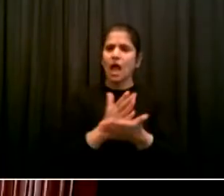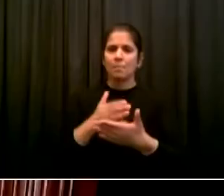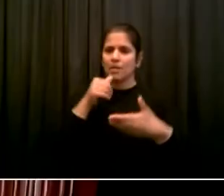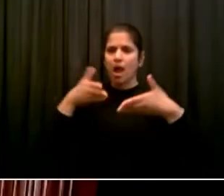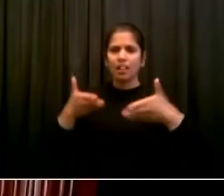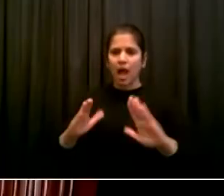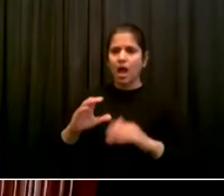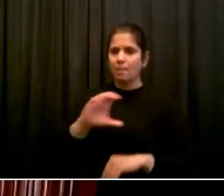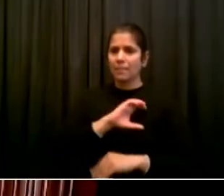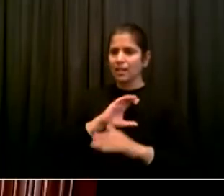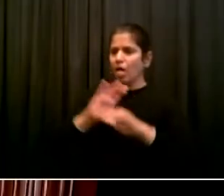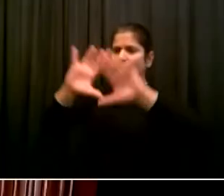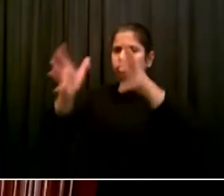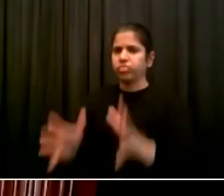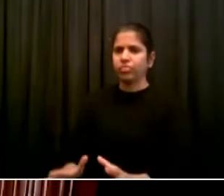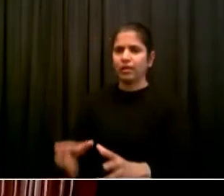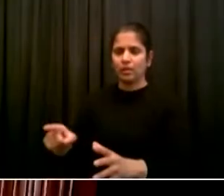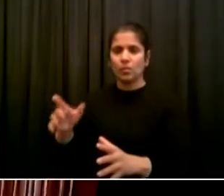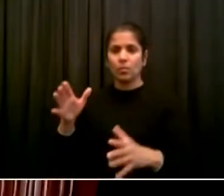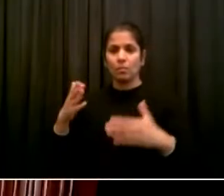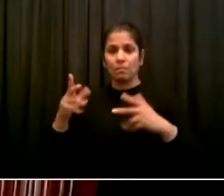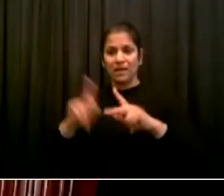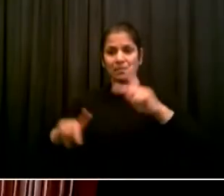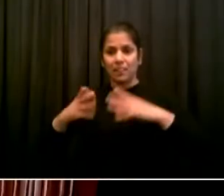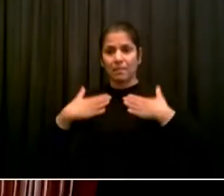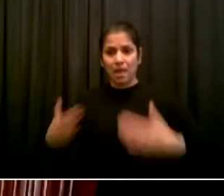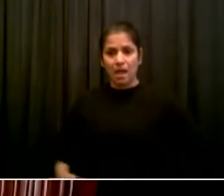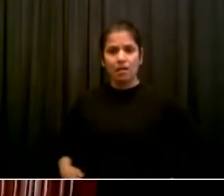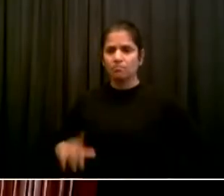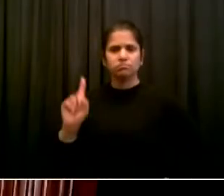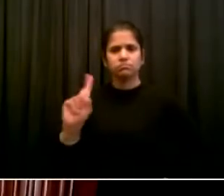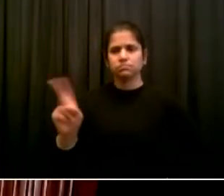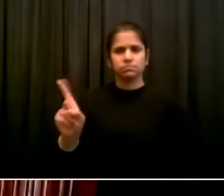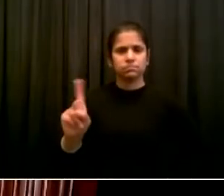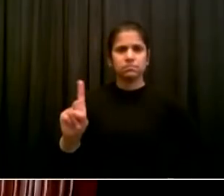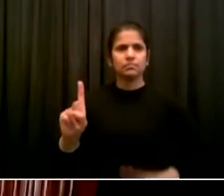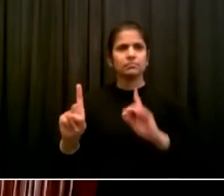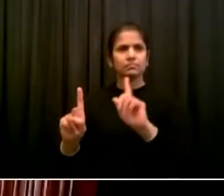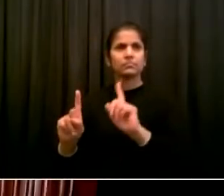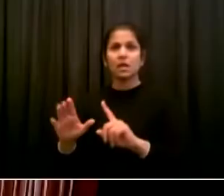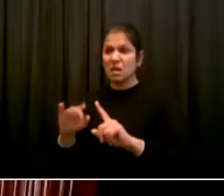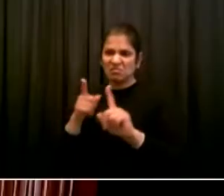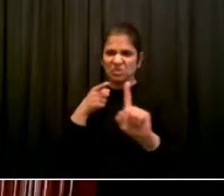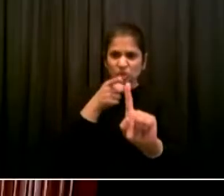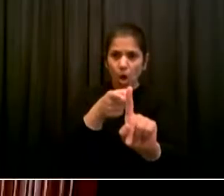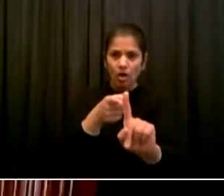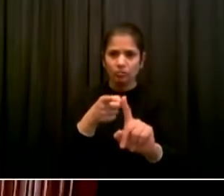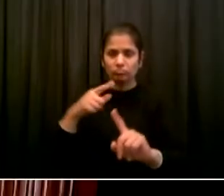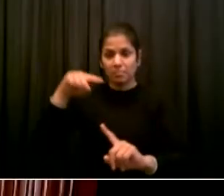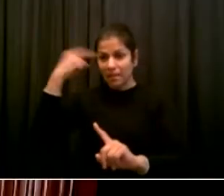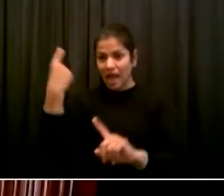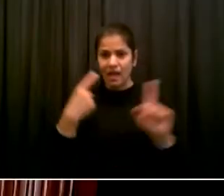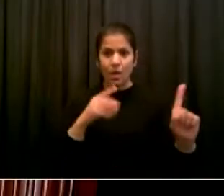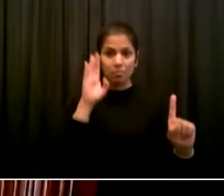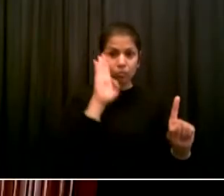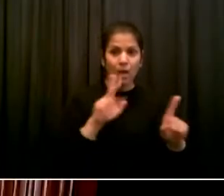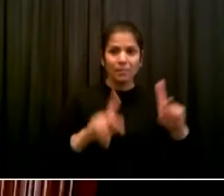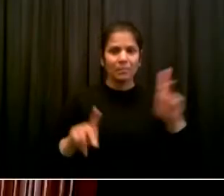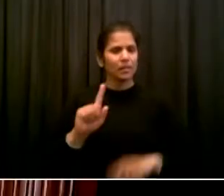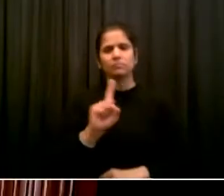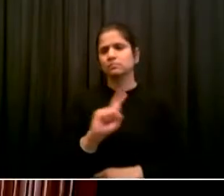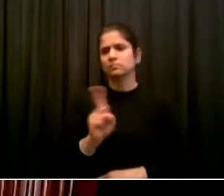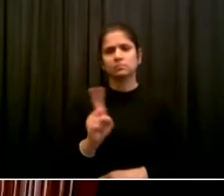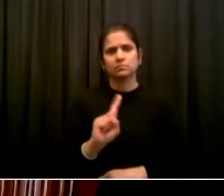administration, but the reality is Black and brown New Yorkers are still living under the blanket of abusive police practices that seem to only single them